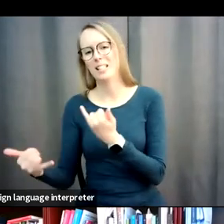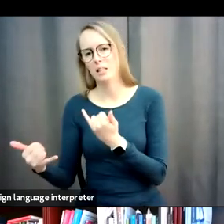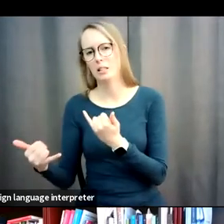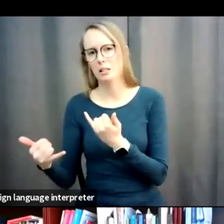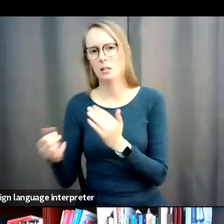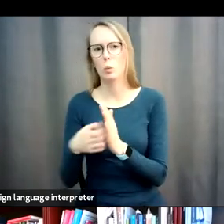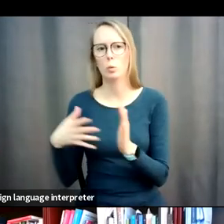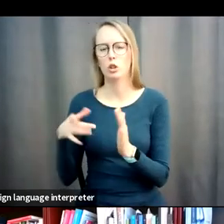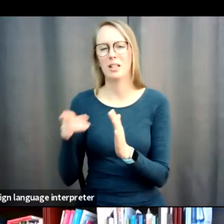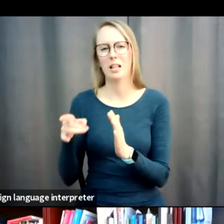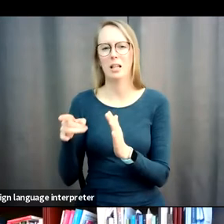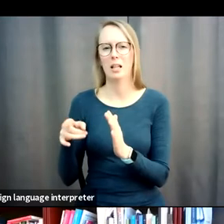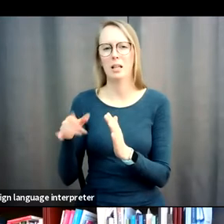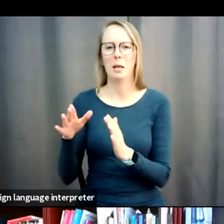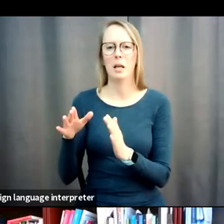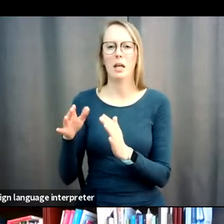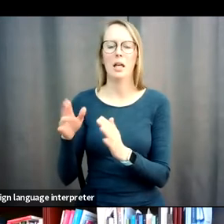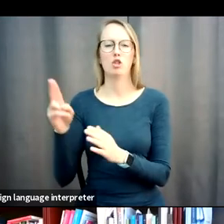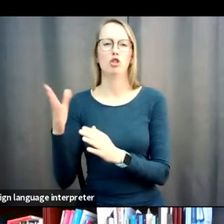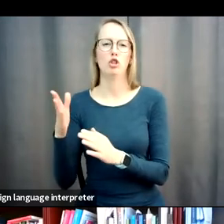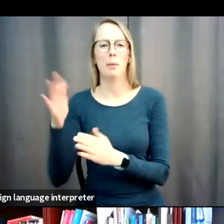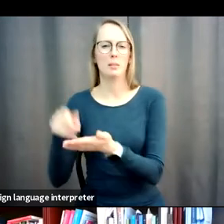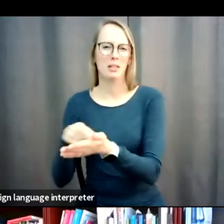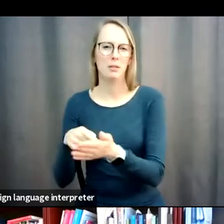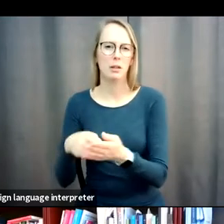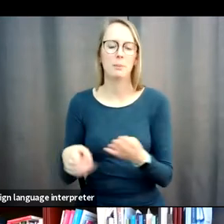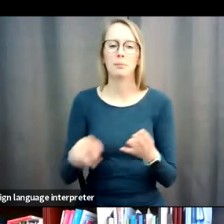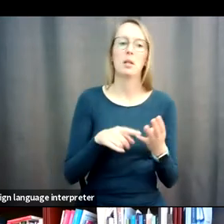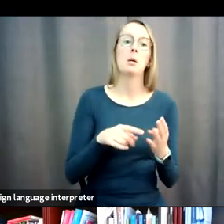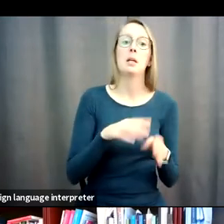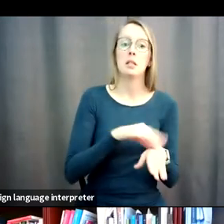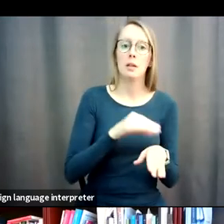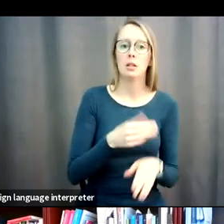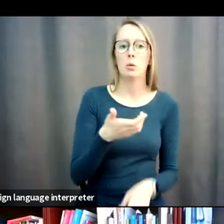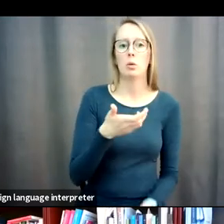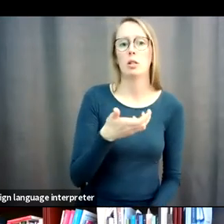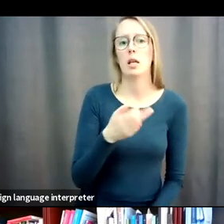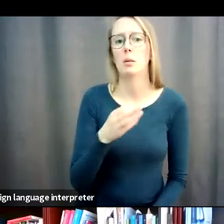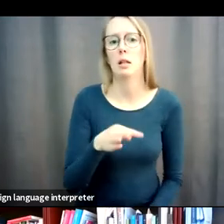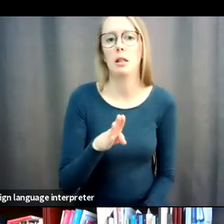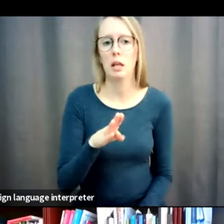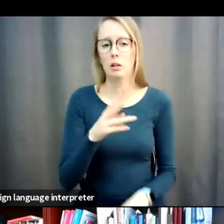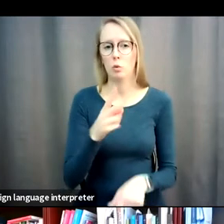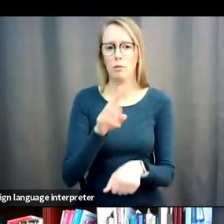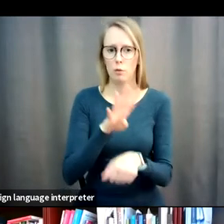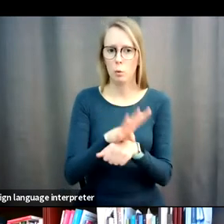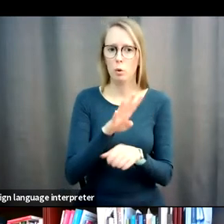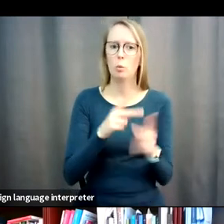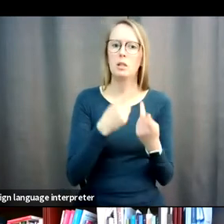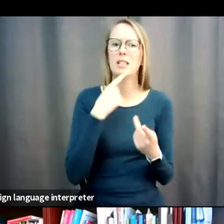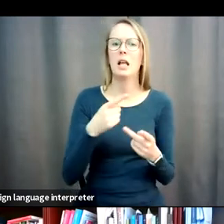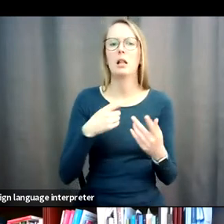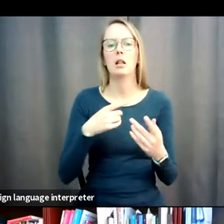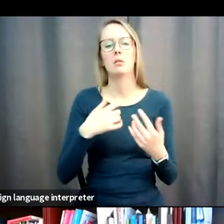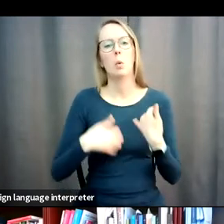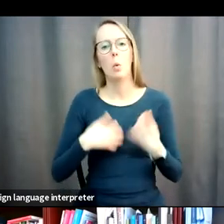and it's more specific, I'd say. The CRPD committee in 2014 said that the committee is concerned that